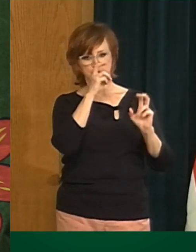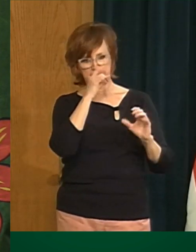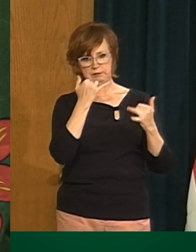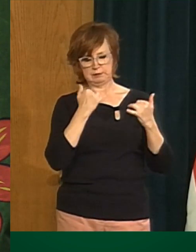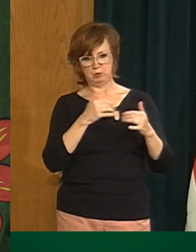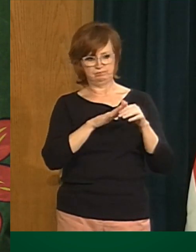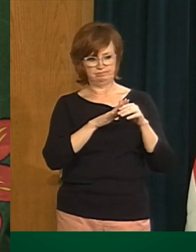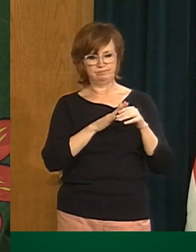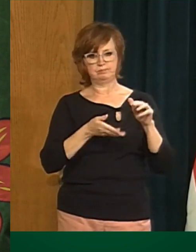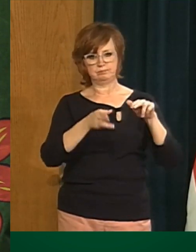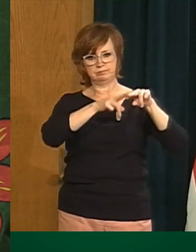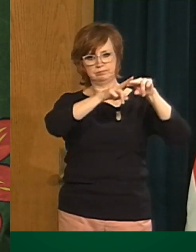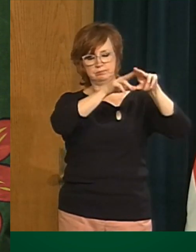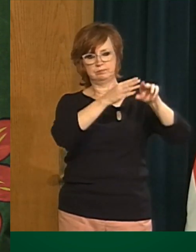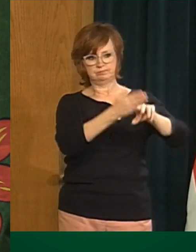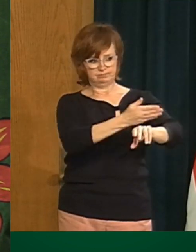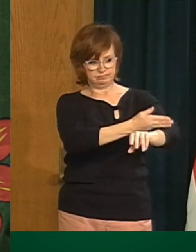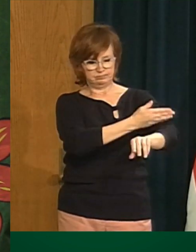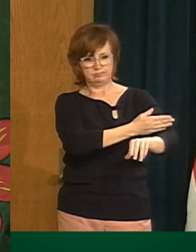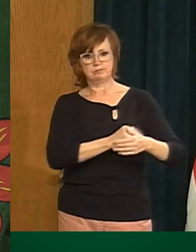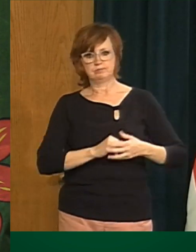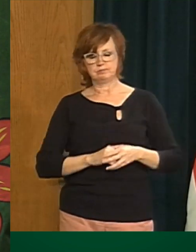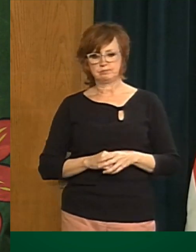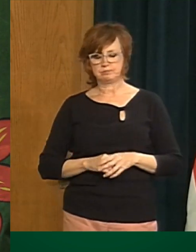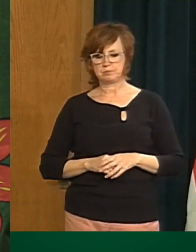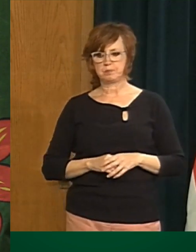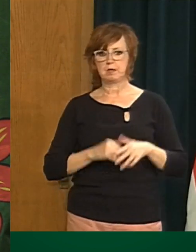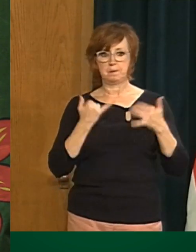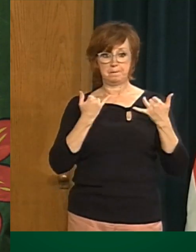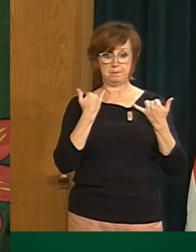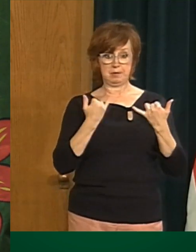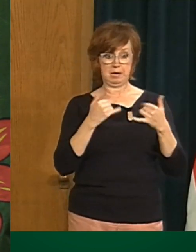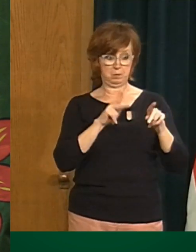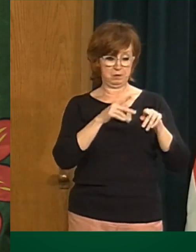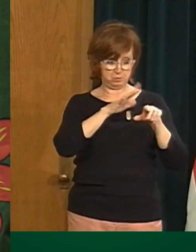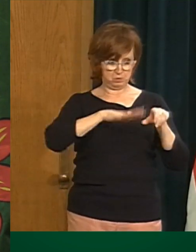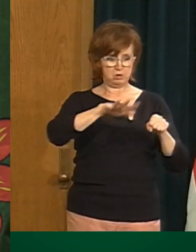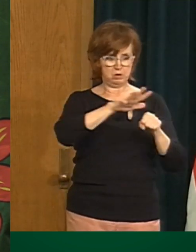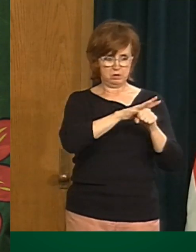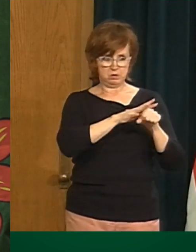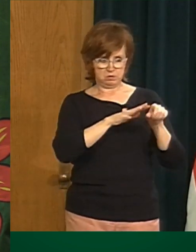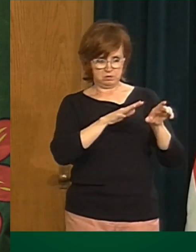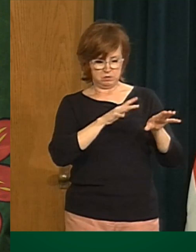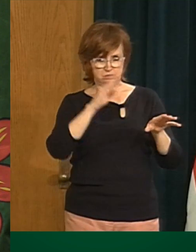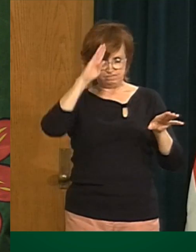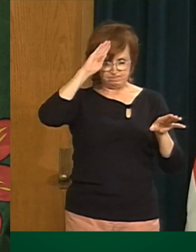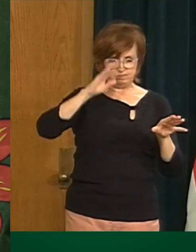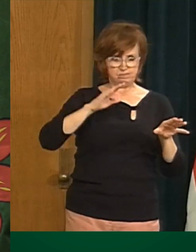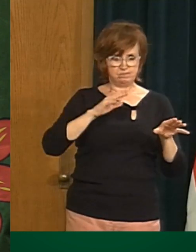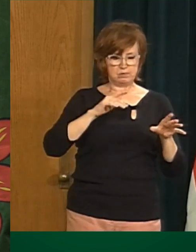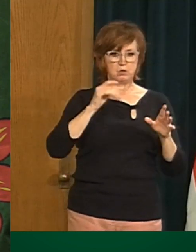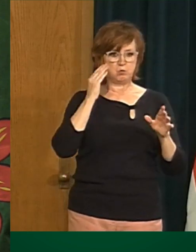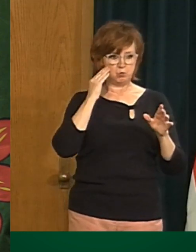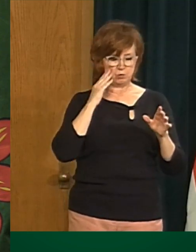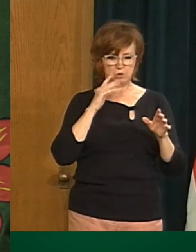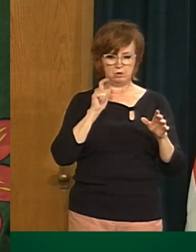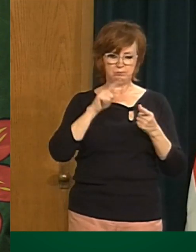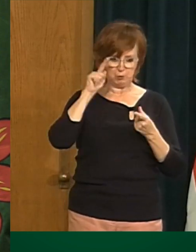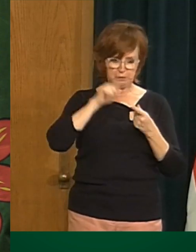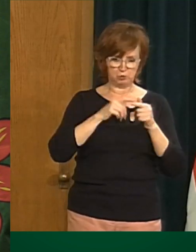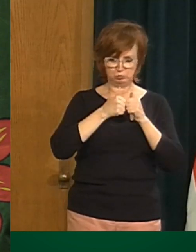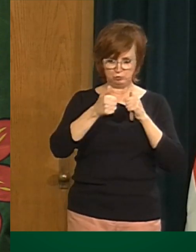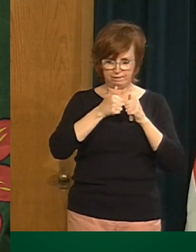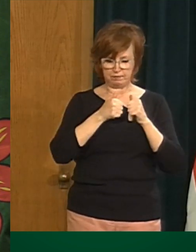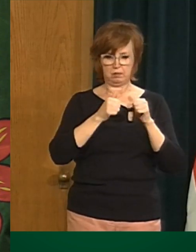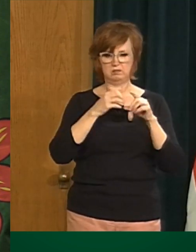certainly is there in all of our northern communities, and we've seen that in the vast majority of them being supportive of the travel restrictions that